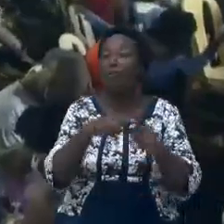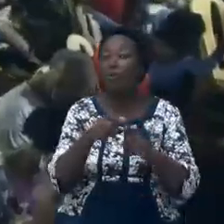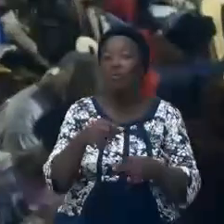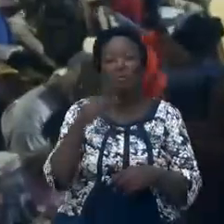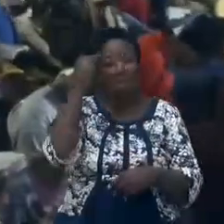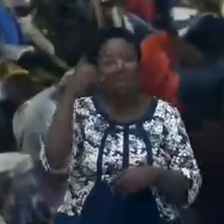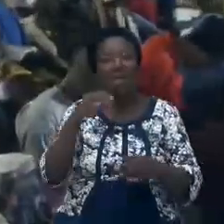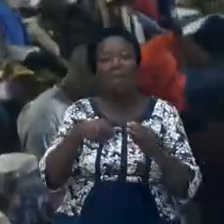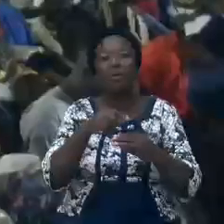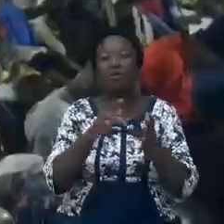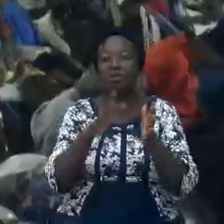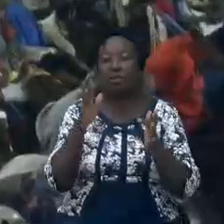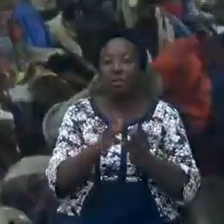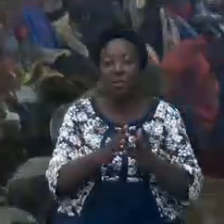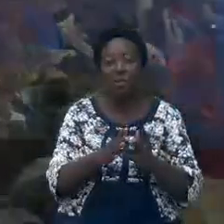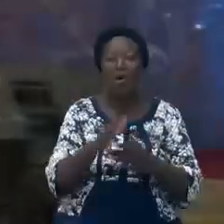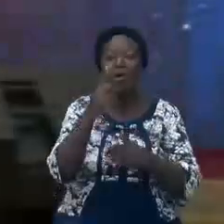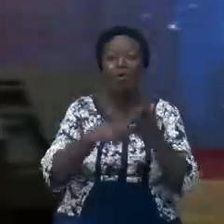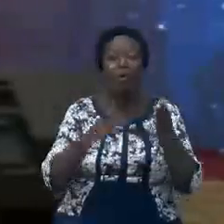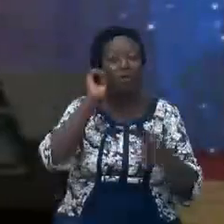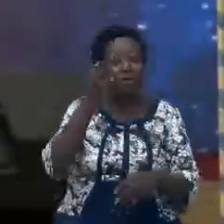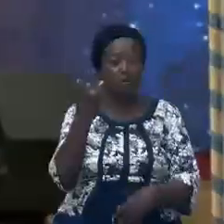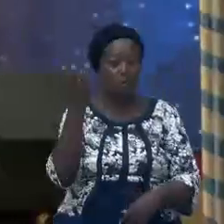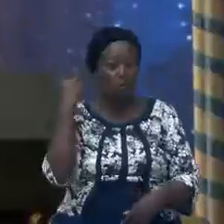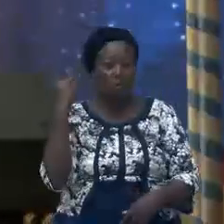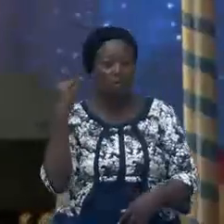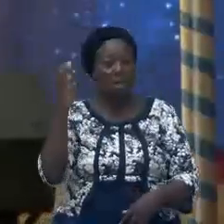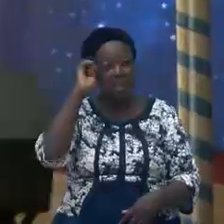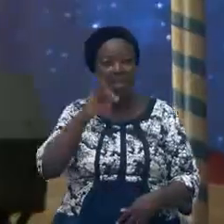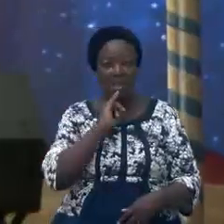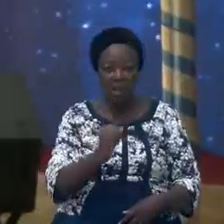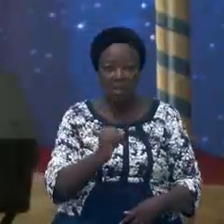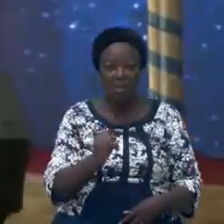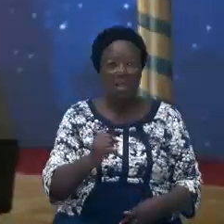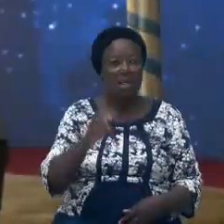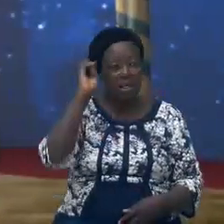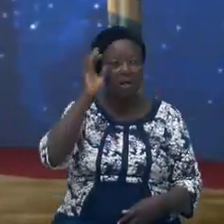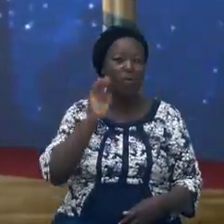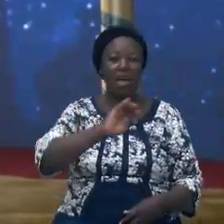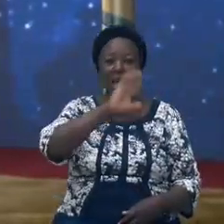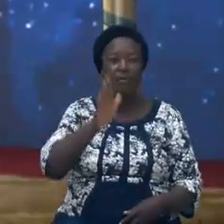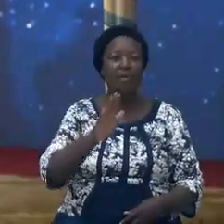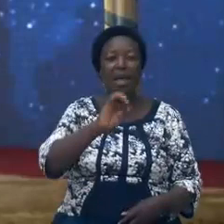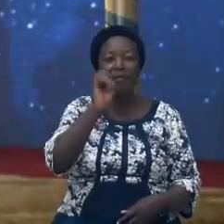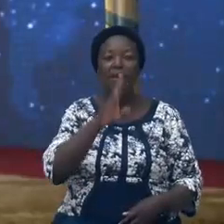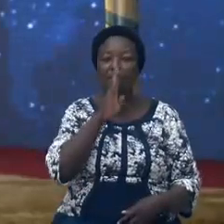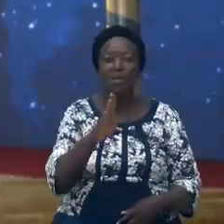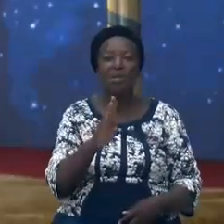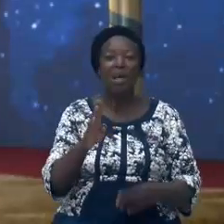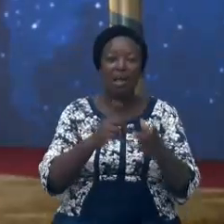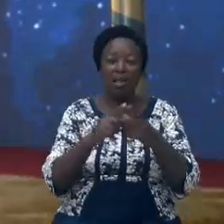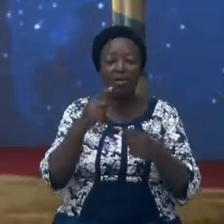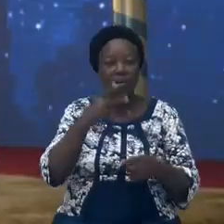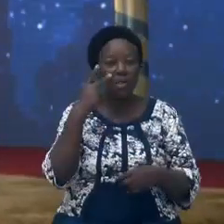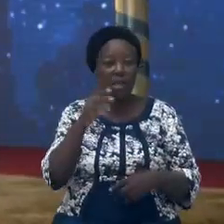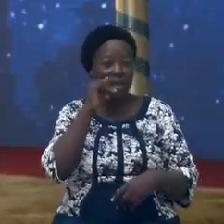you know, at that time, when you think about Jesus, what he was, he is,